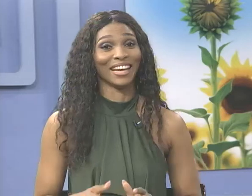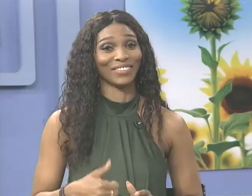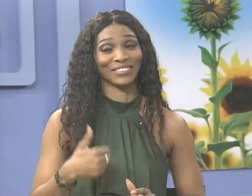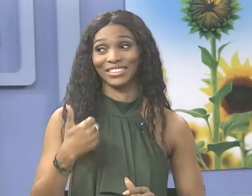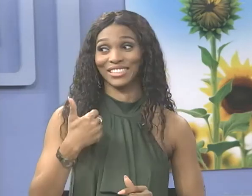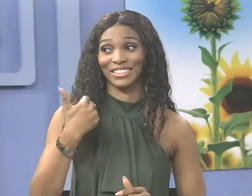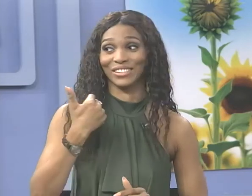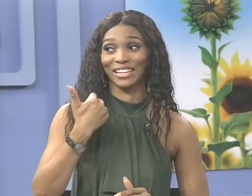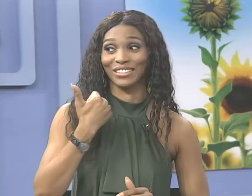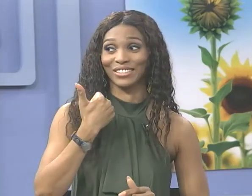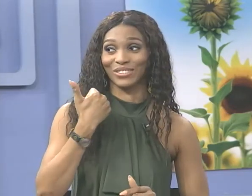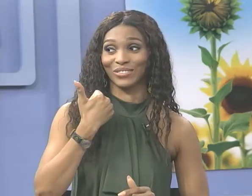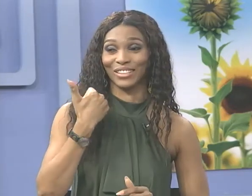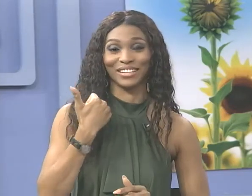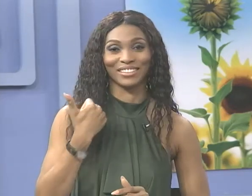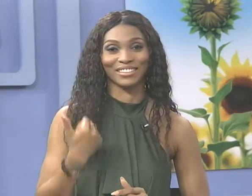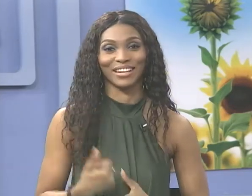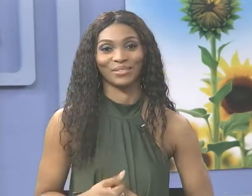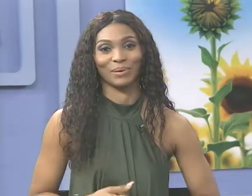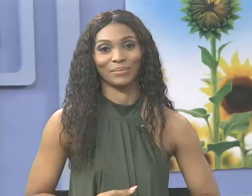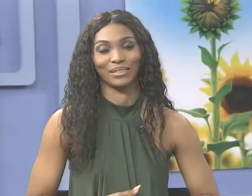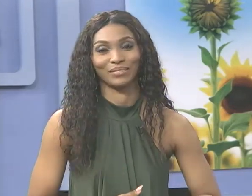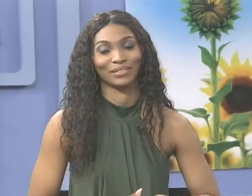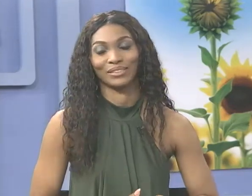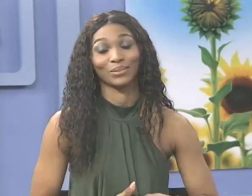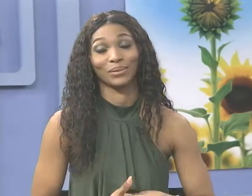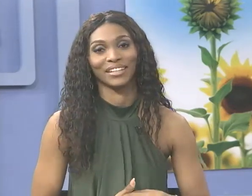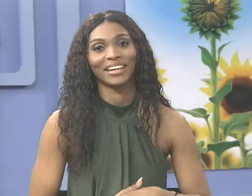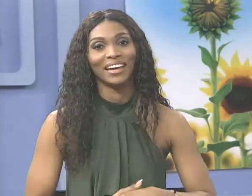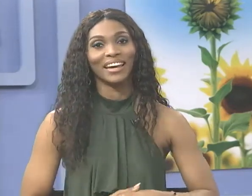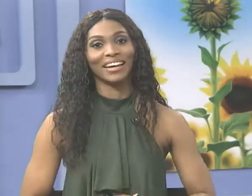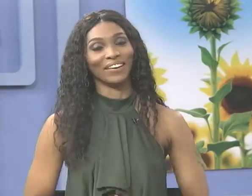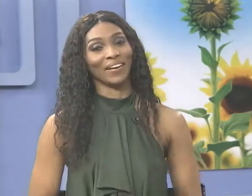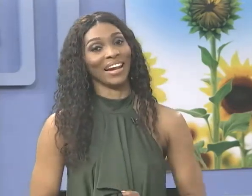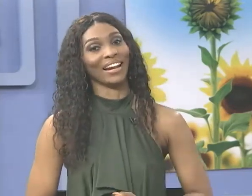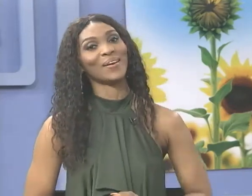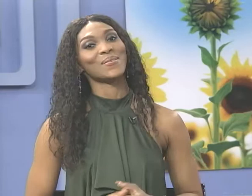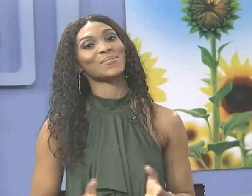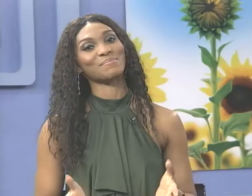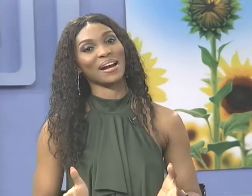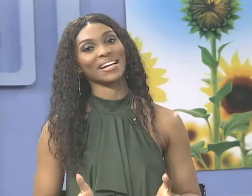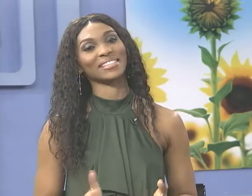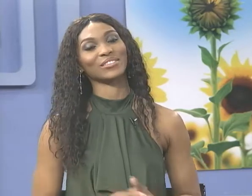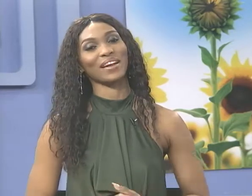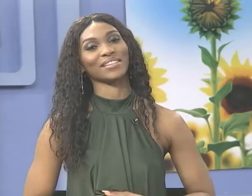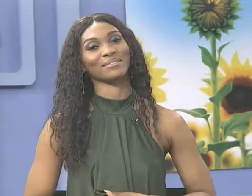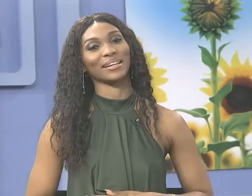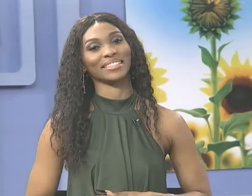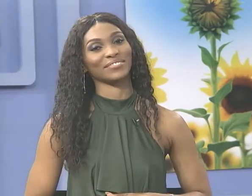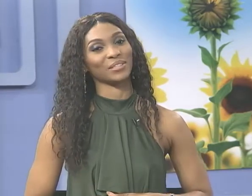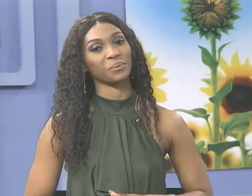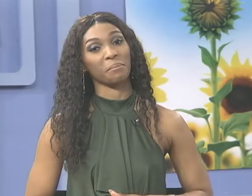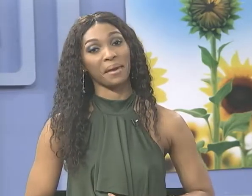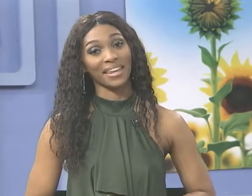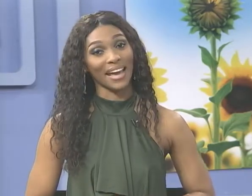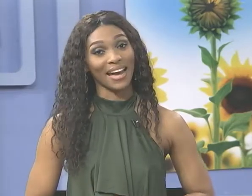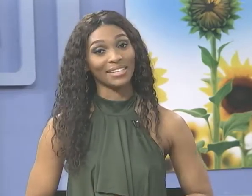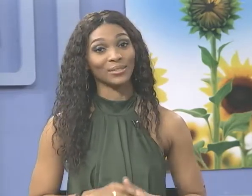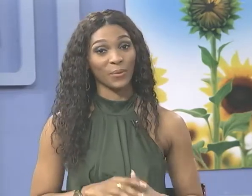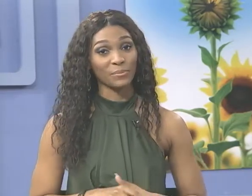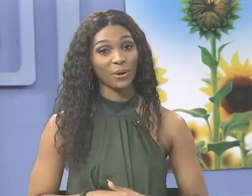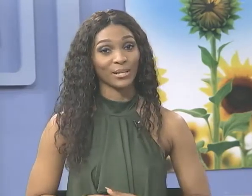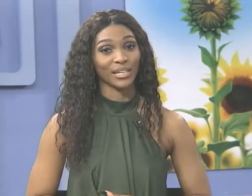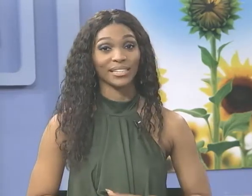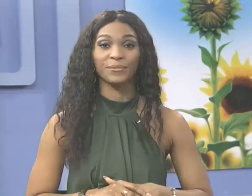If you want to say extal over the corner and dance by himself, it's so weird. Anyway, we're back and striving to make a difference with many